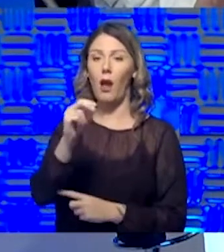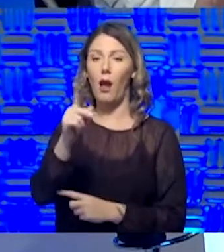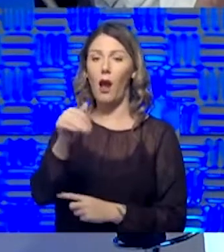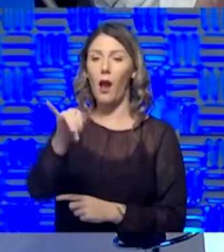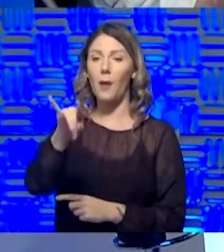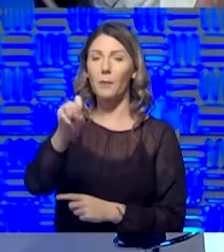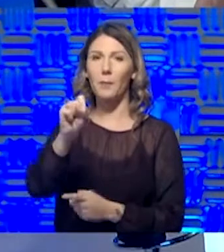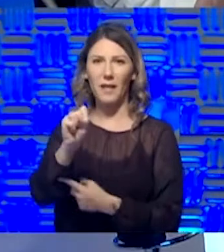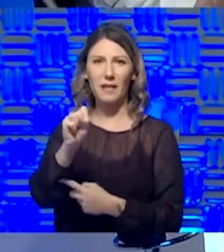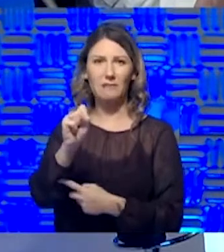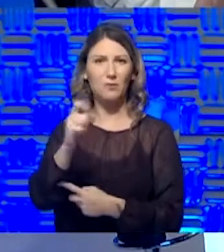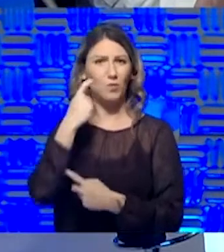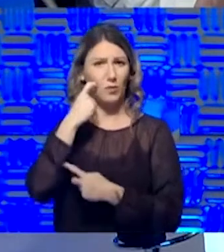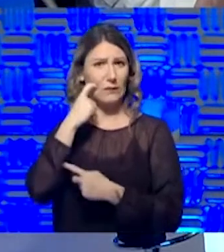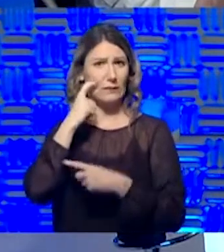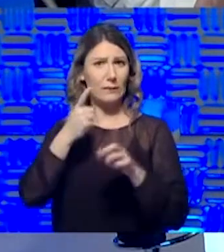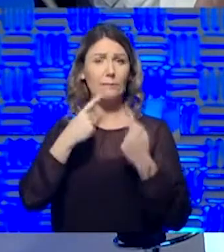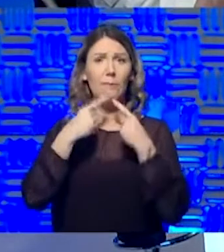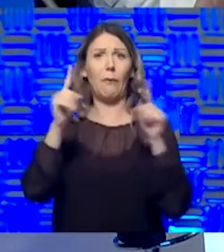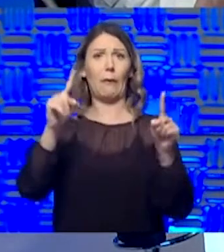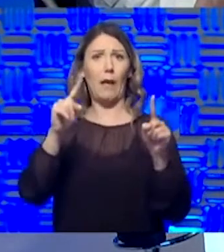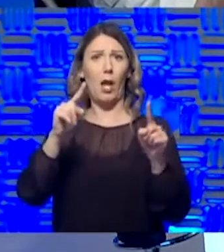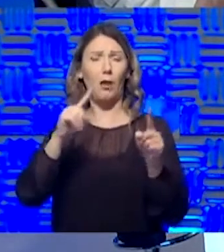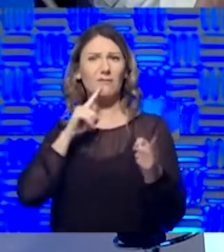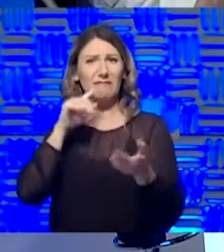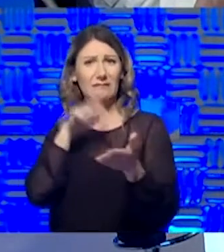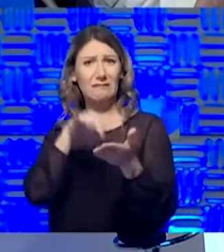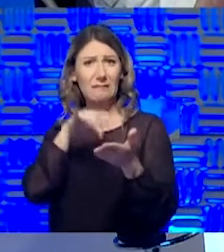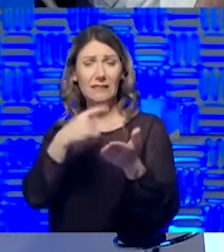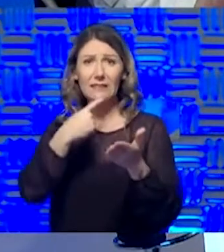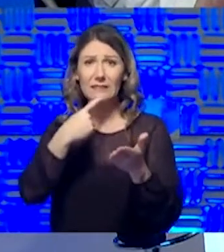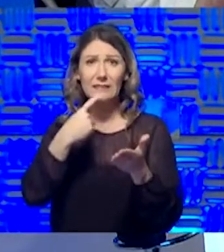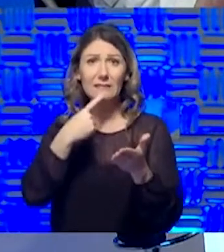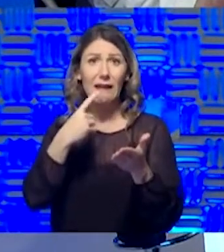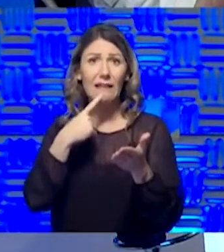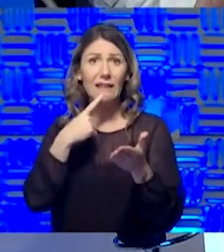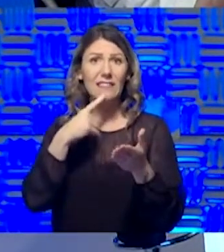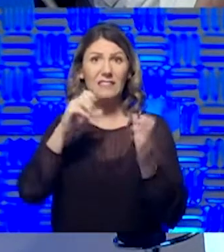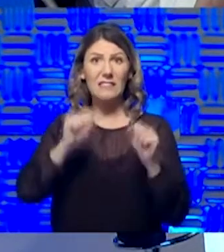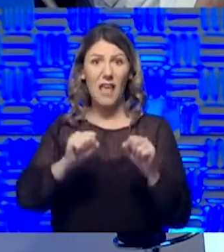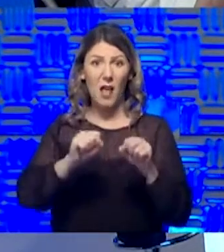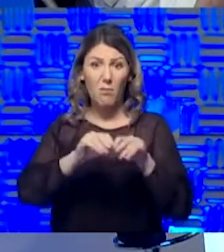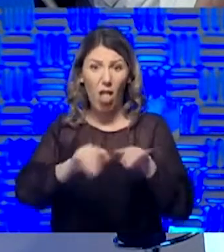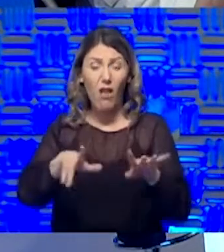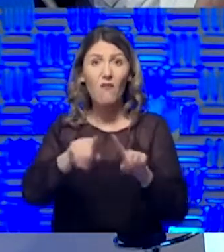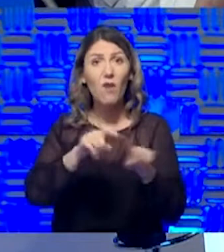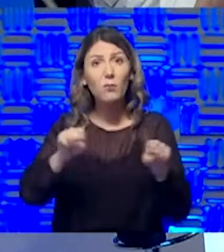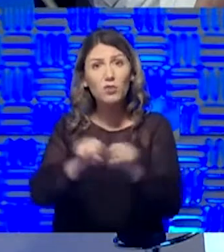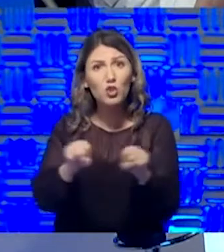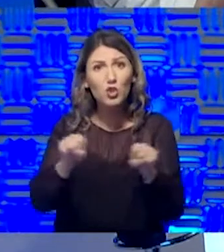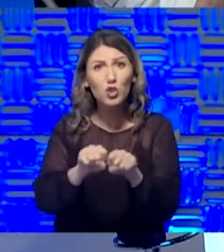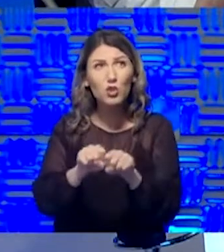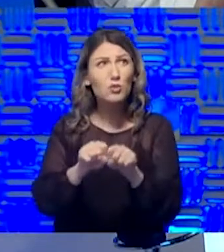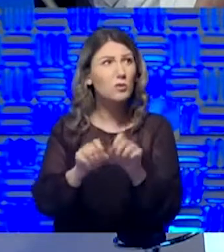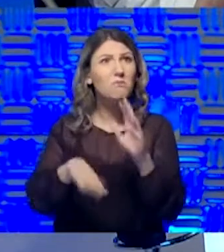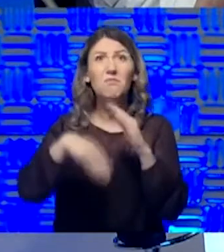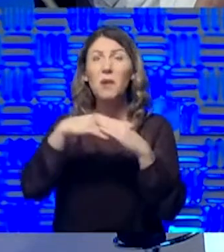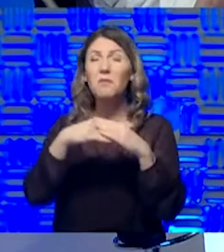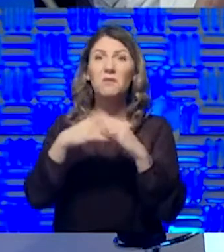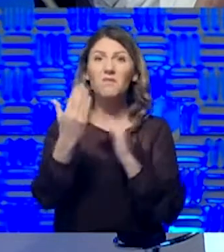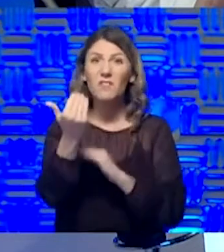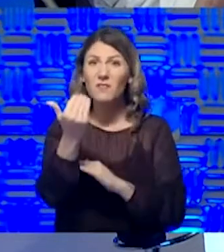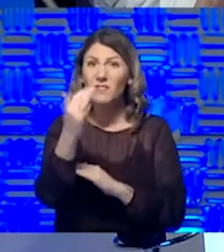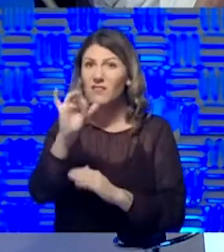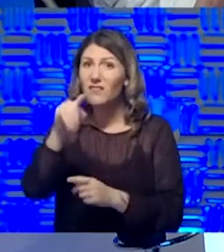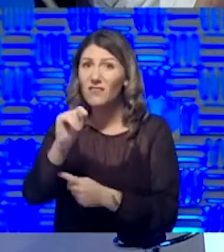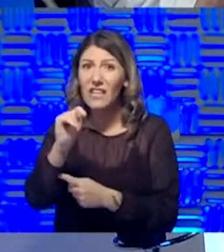on shoes up to 13 feet and that it can live on that surface for, I think it said, up to 3 days